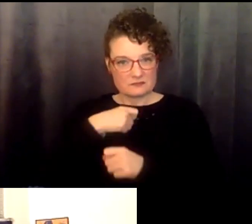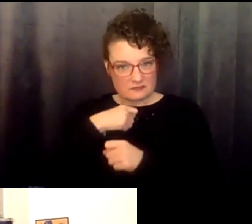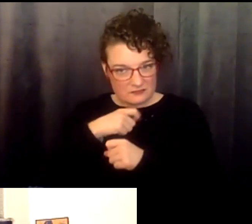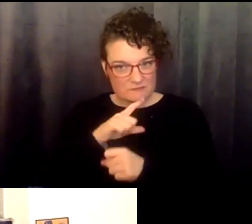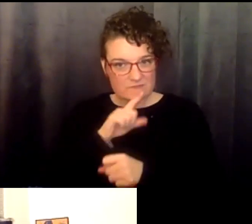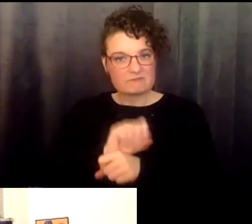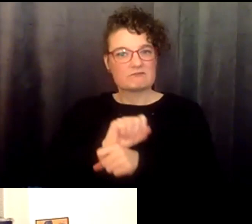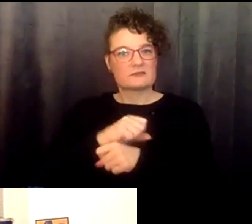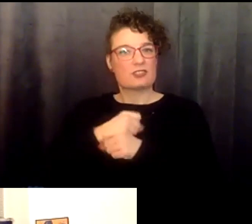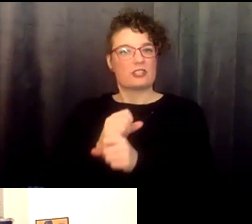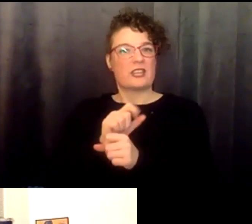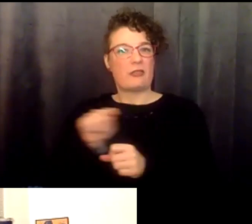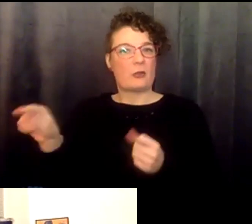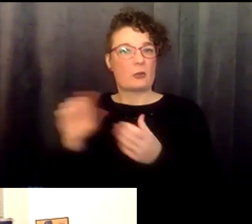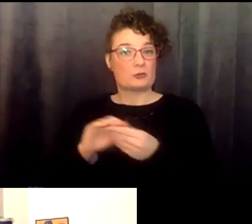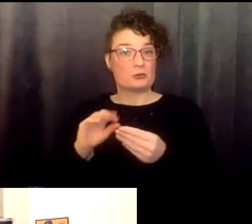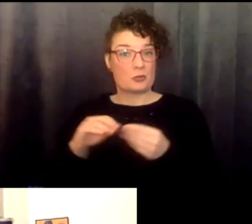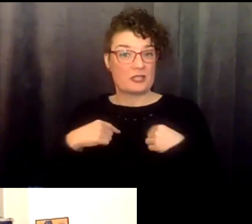see, right? And also